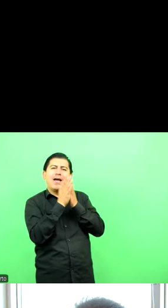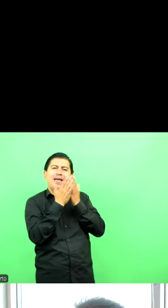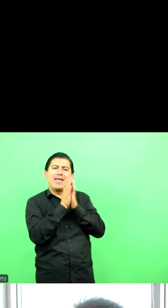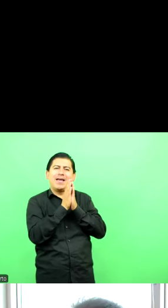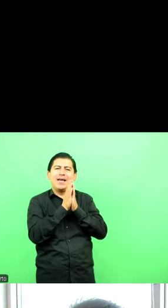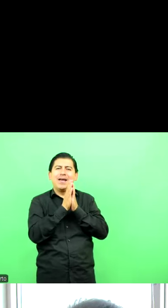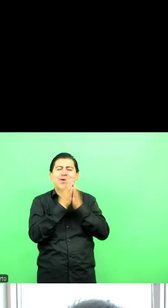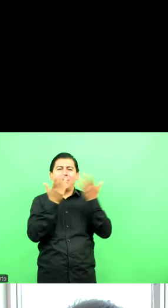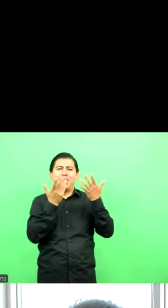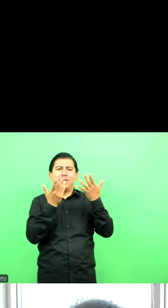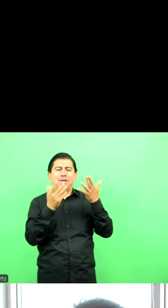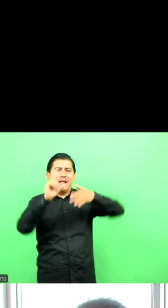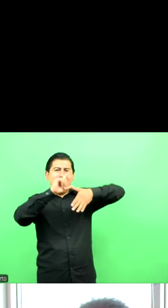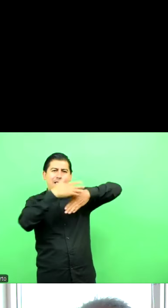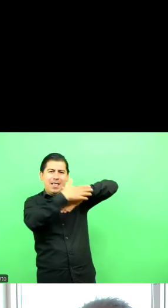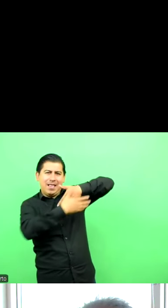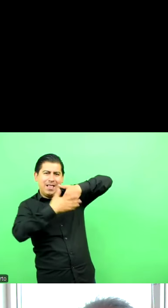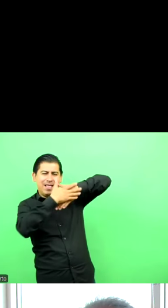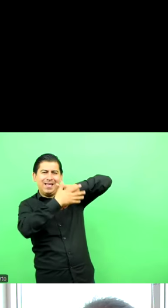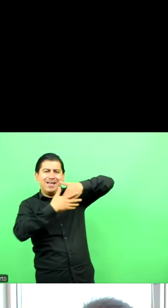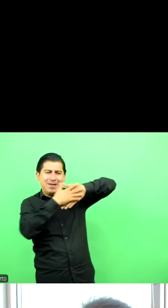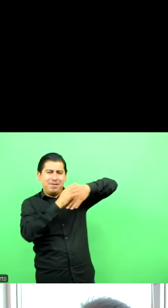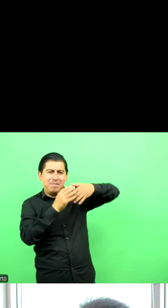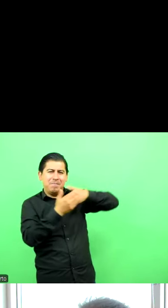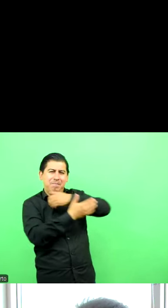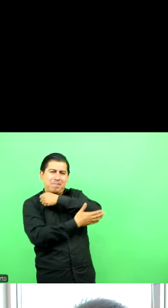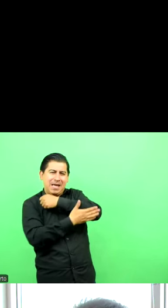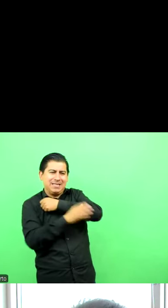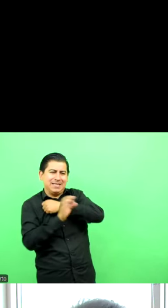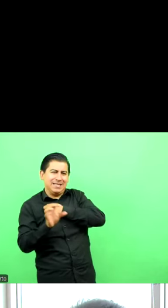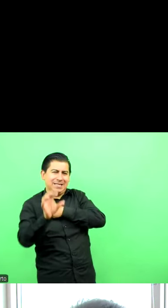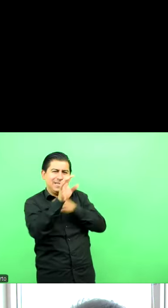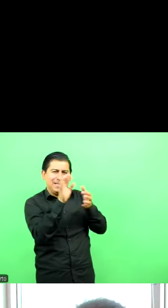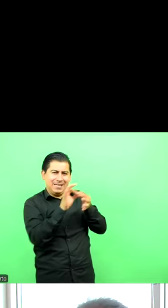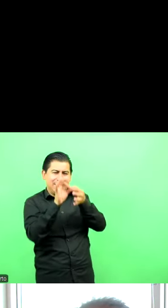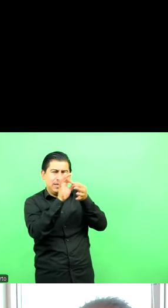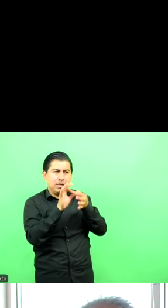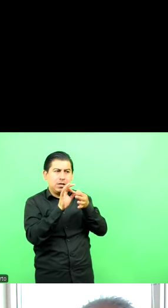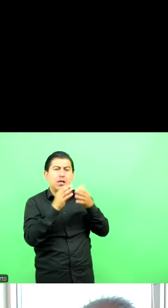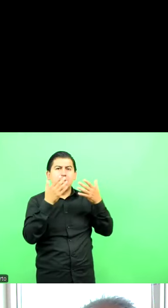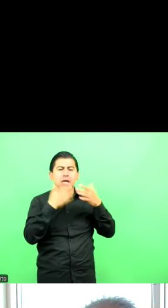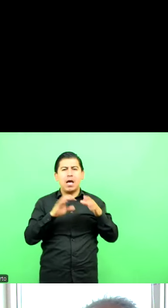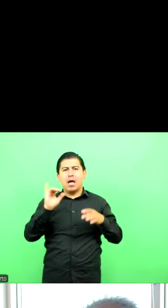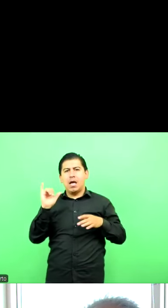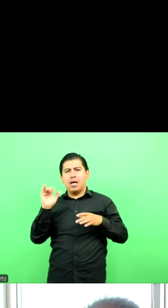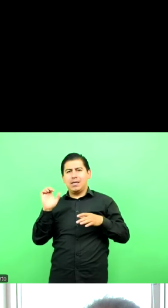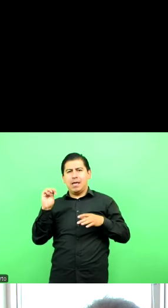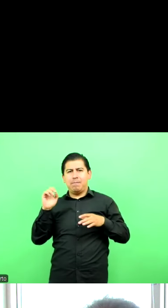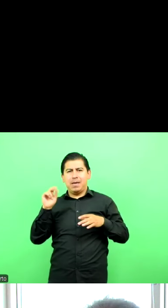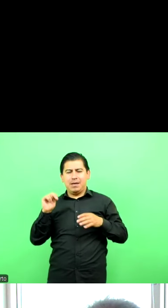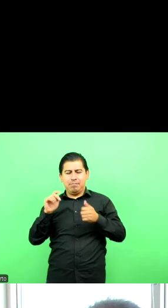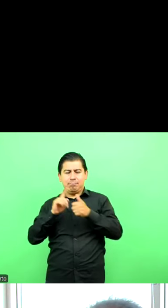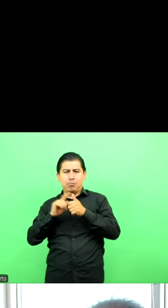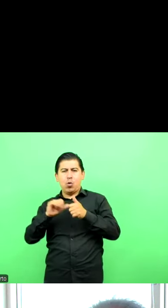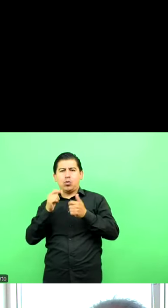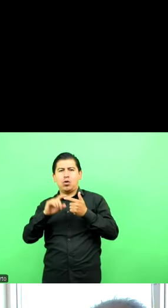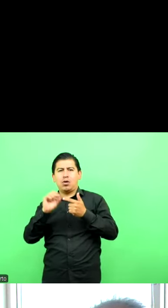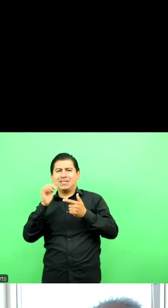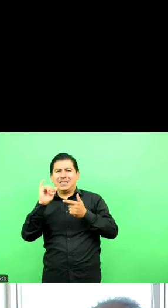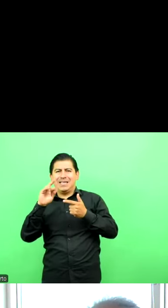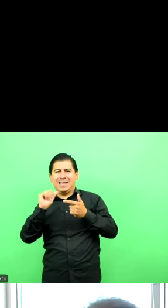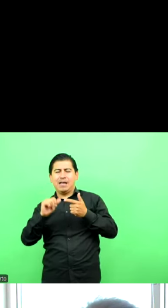in different contexts. We piloted in Yemen and Syria and Pakistan. We piloted in Oman and Iran, and